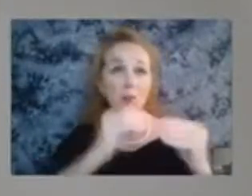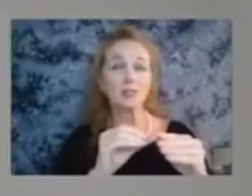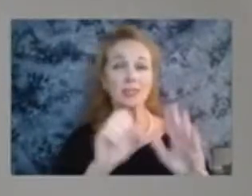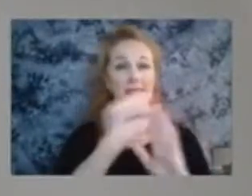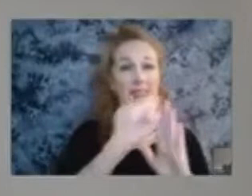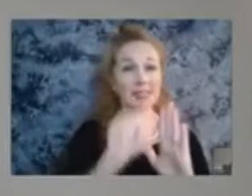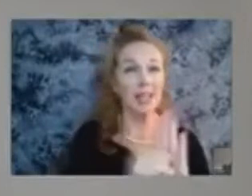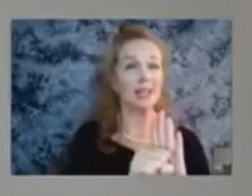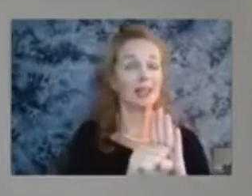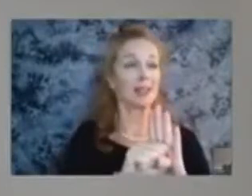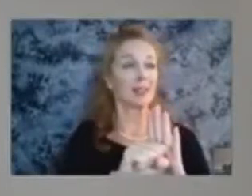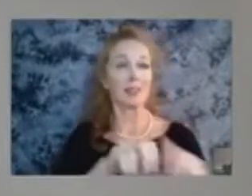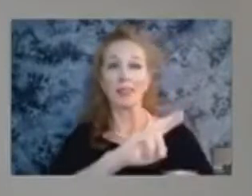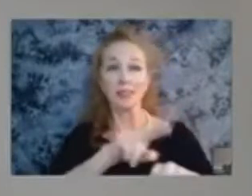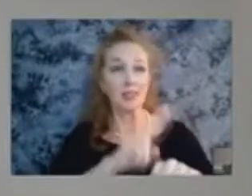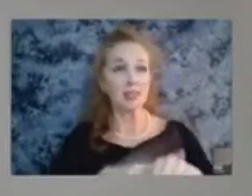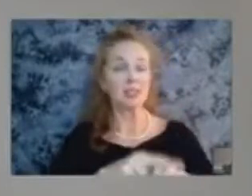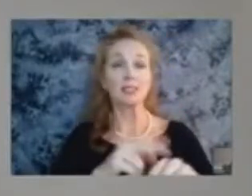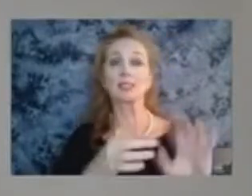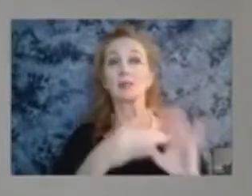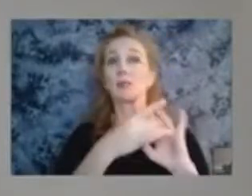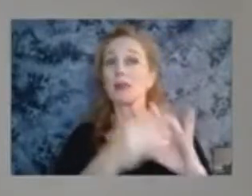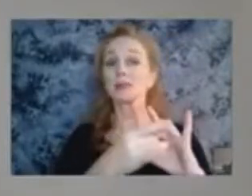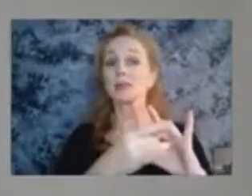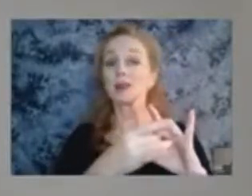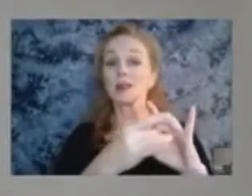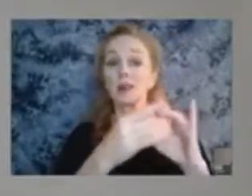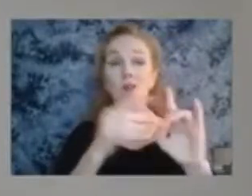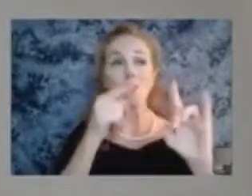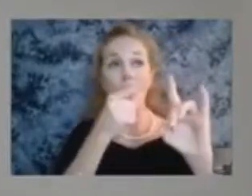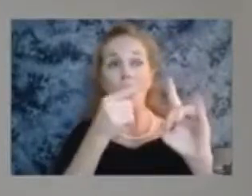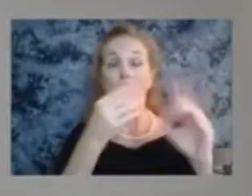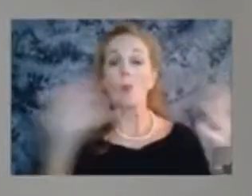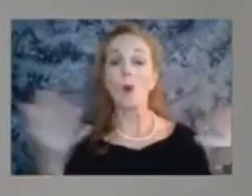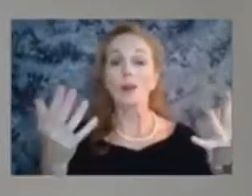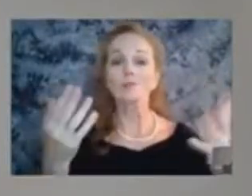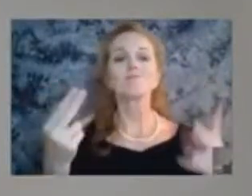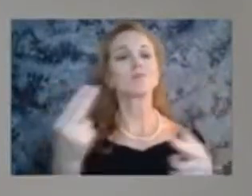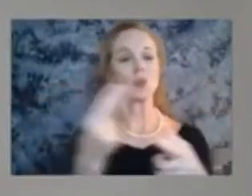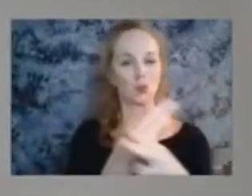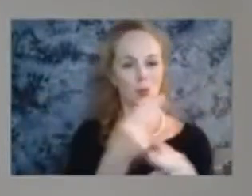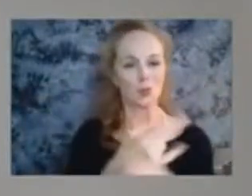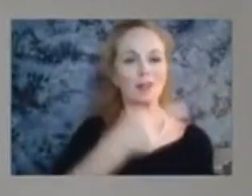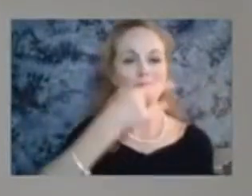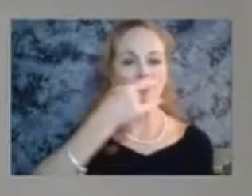set is based on wearing your face covering. I have one, but I'm 6 feet